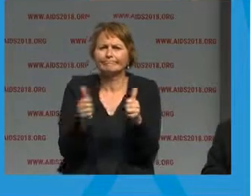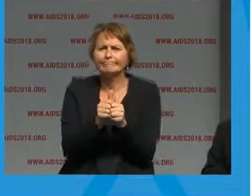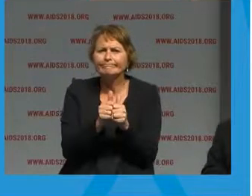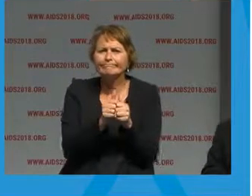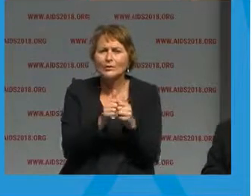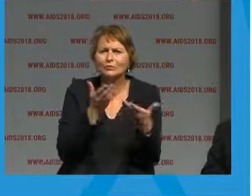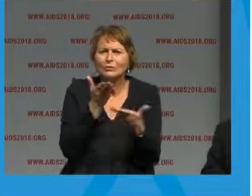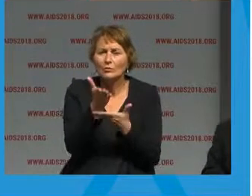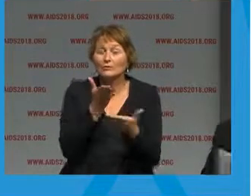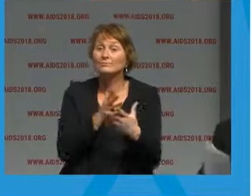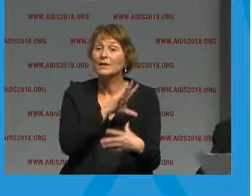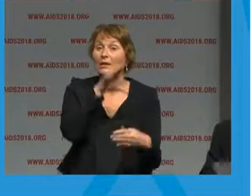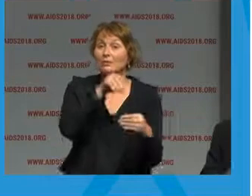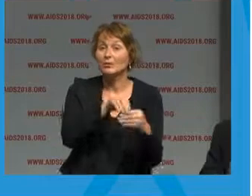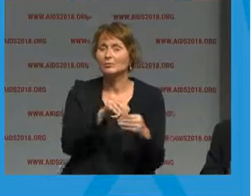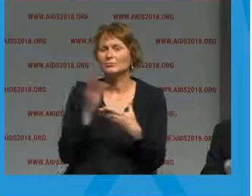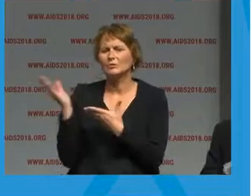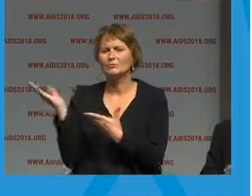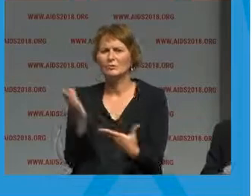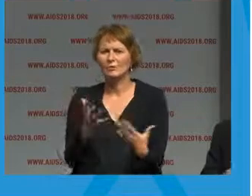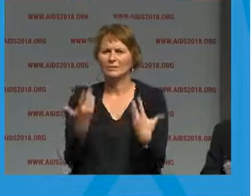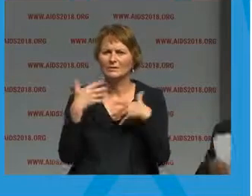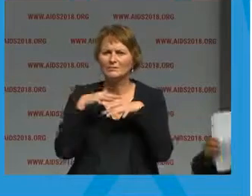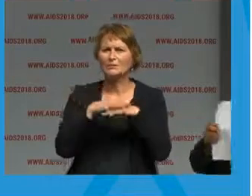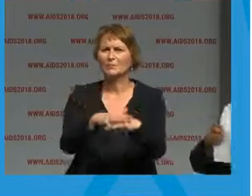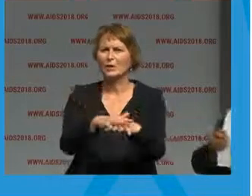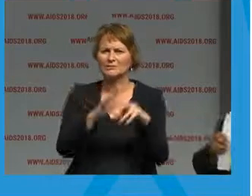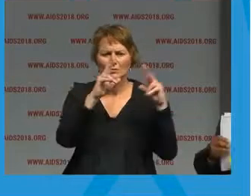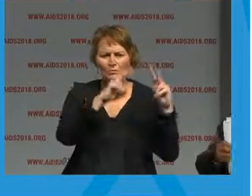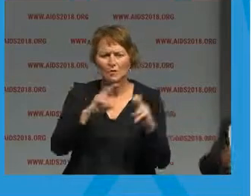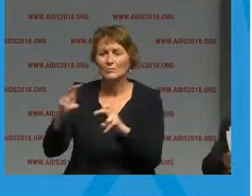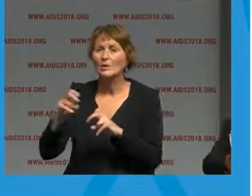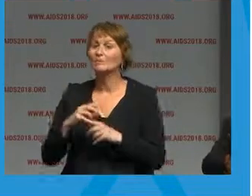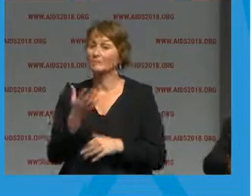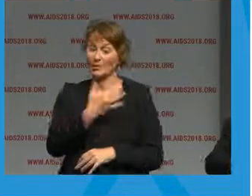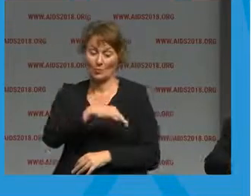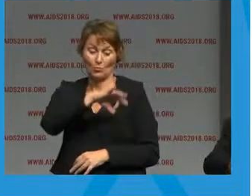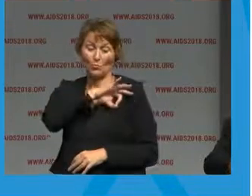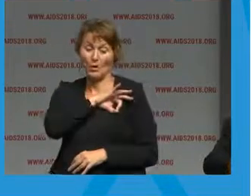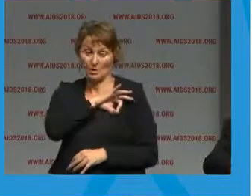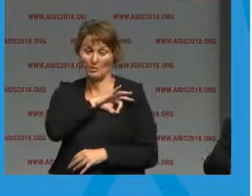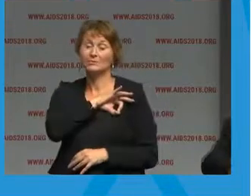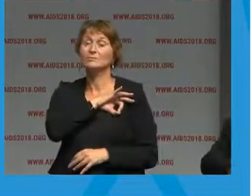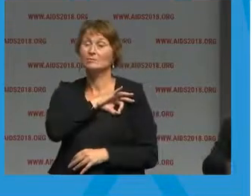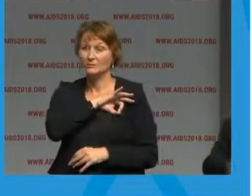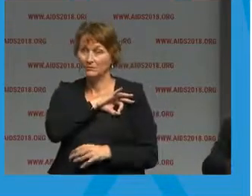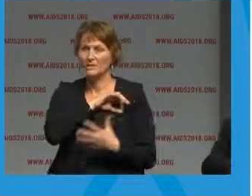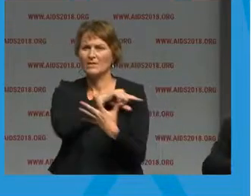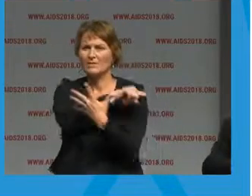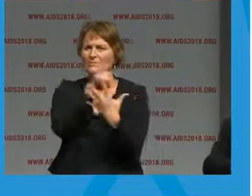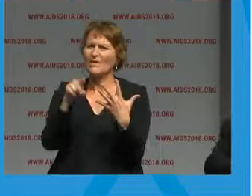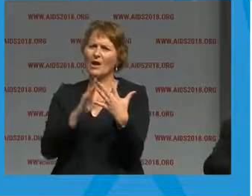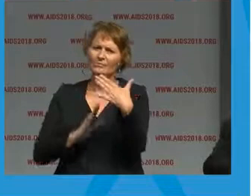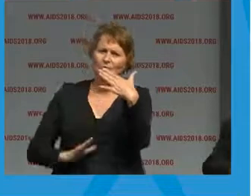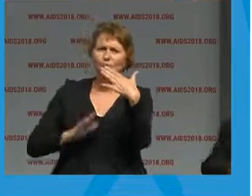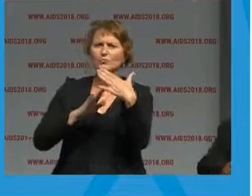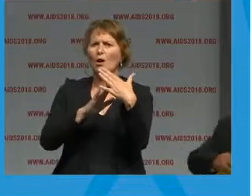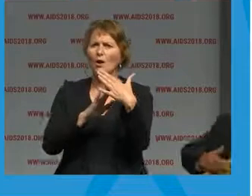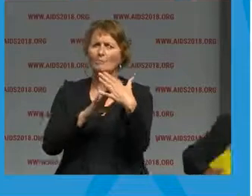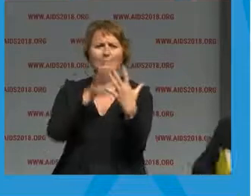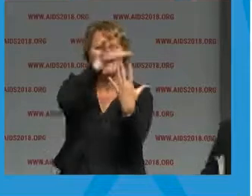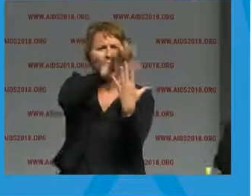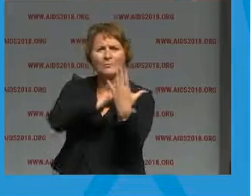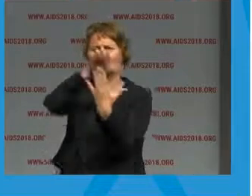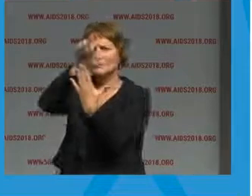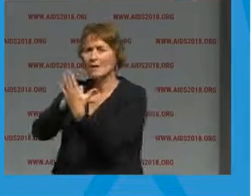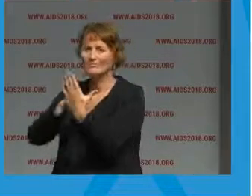services, including service integration research. The prizes are presented to the 5 top-scoring abstracts in